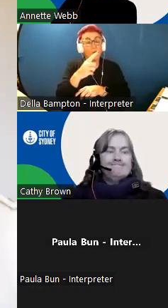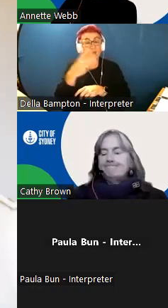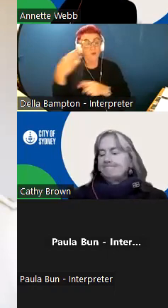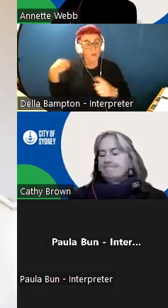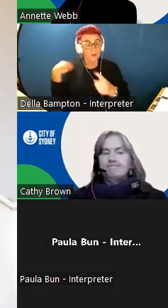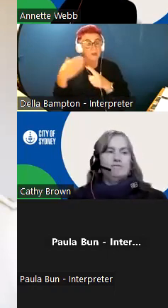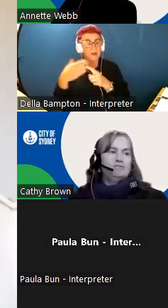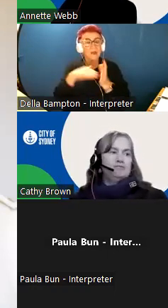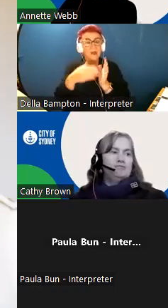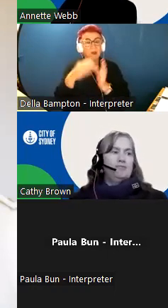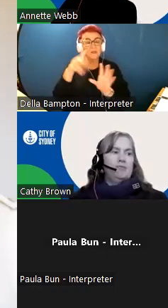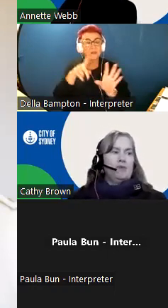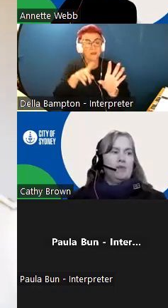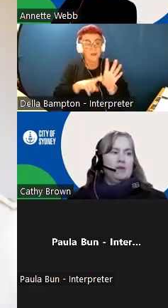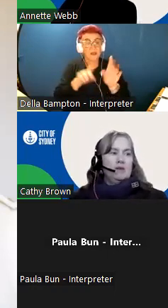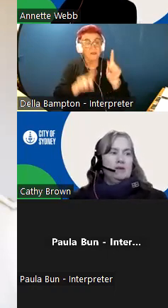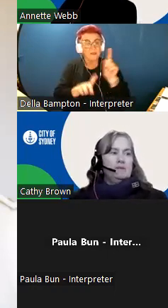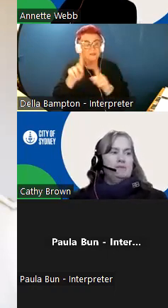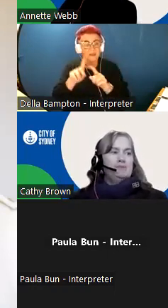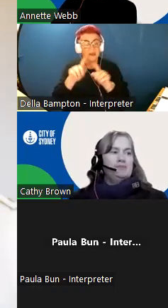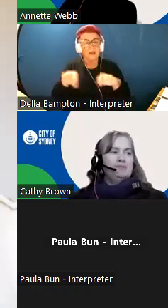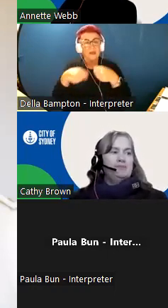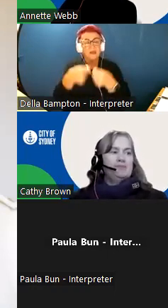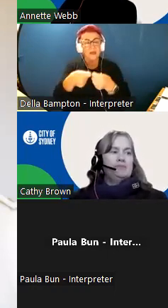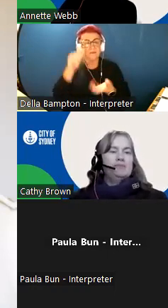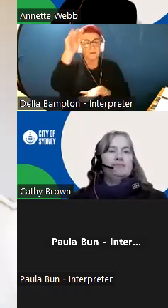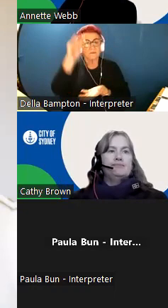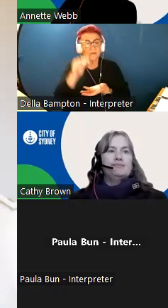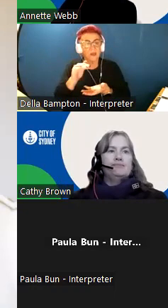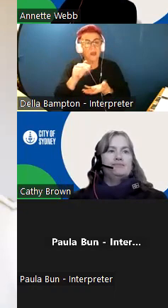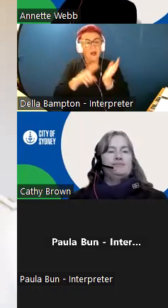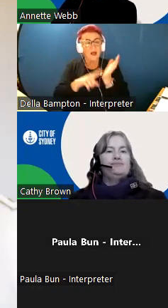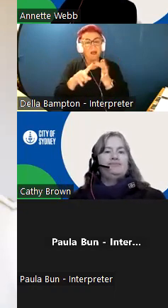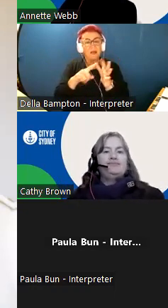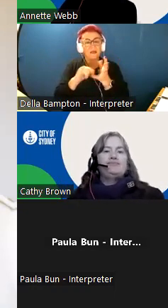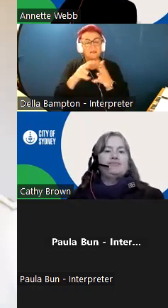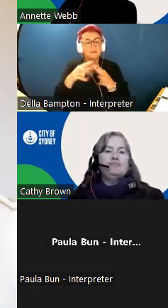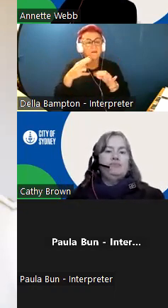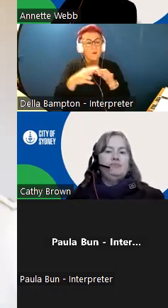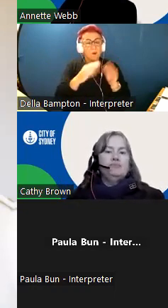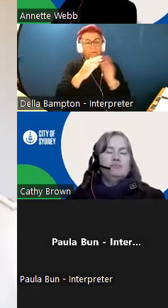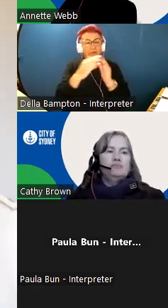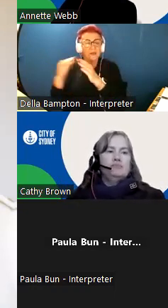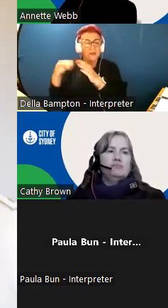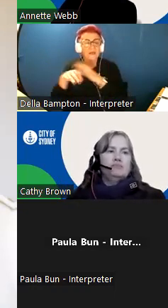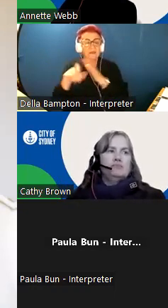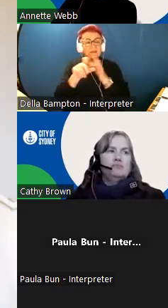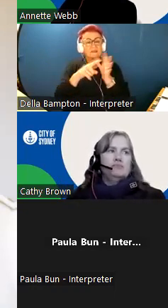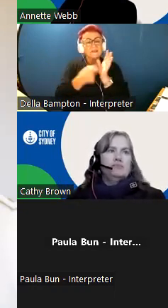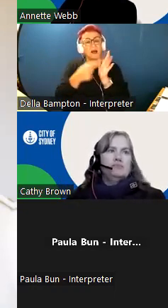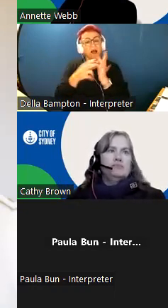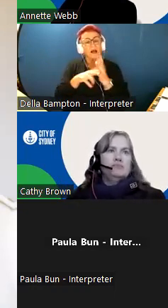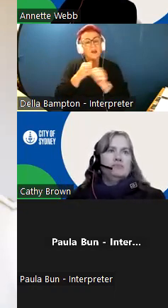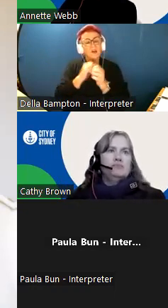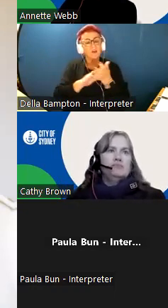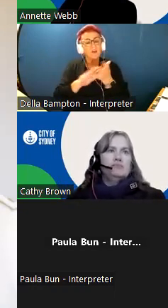has responded to this by offering subsidised residential leases in properties located in Darlinghurst and Waterloo, so artists can